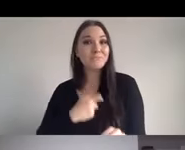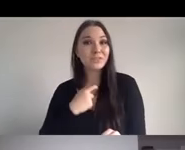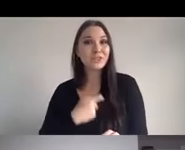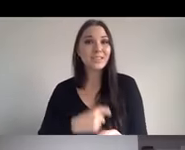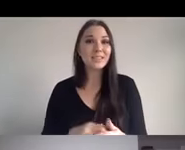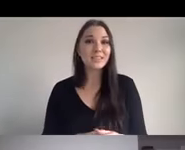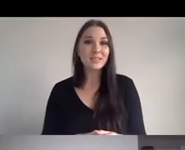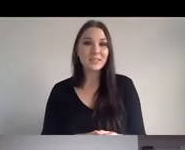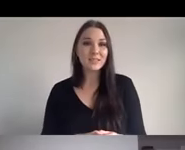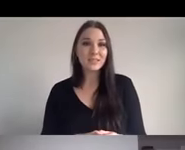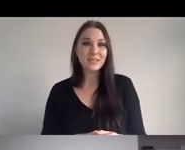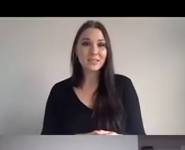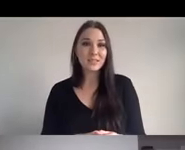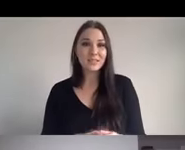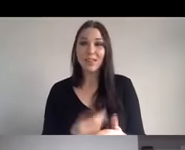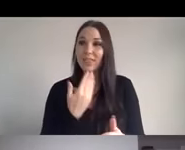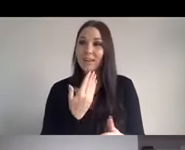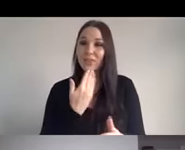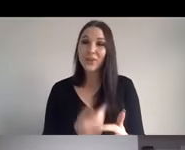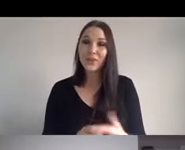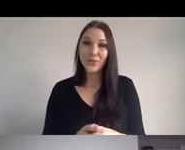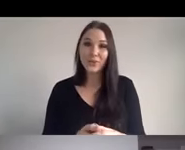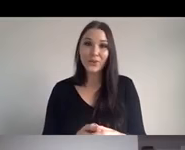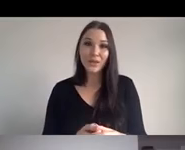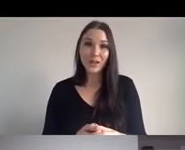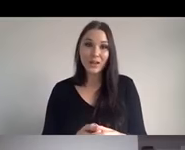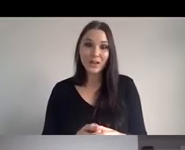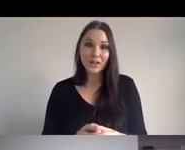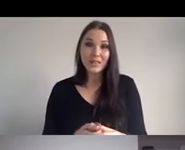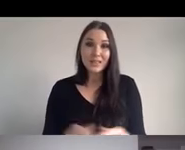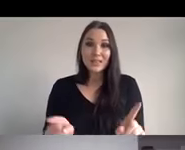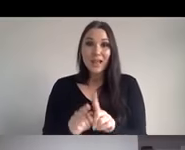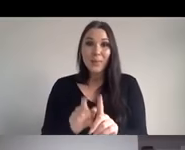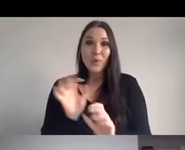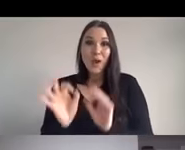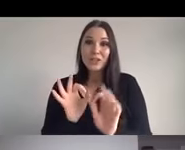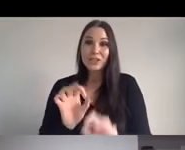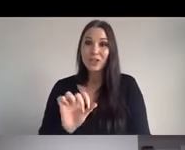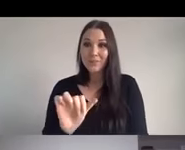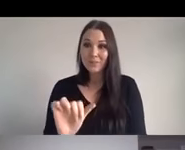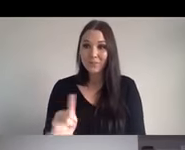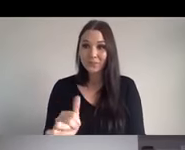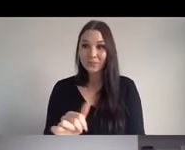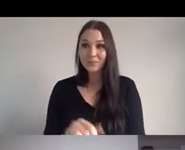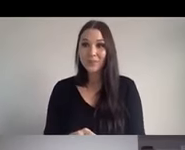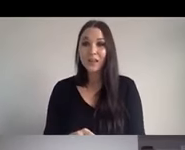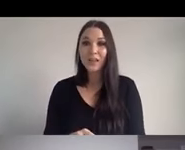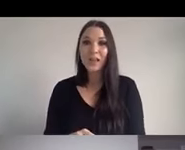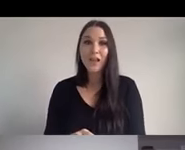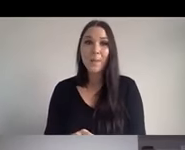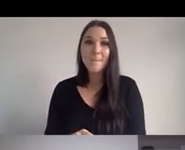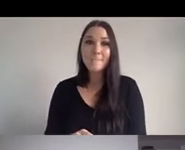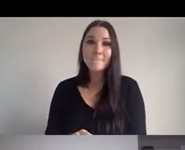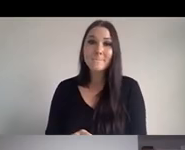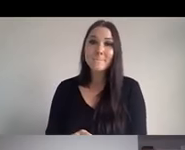idea. Thank you, Stefan. And Juta, same question for you. How are you kind of balancing